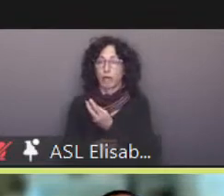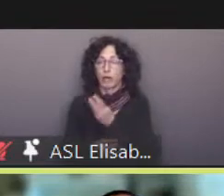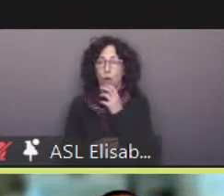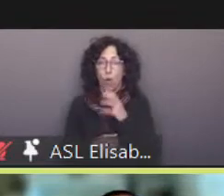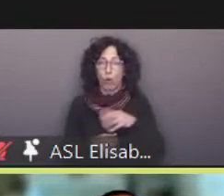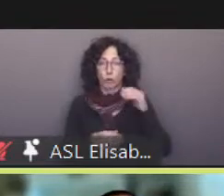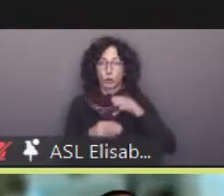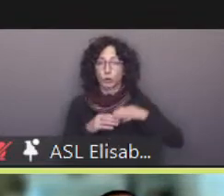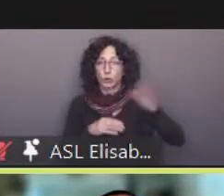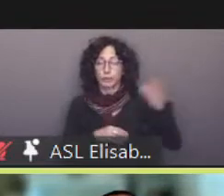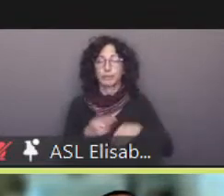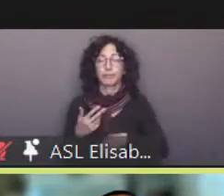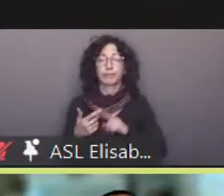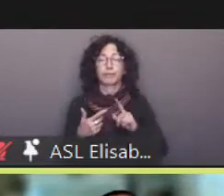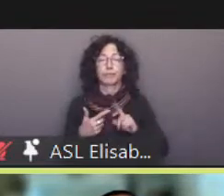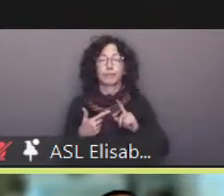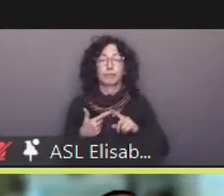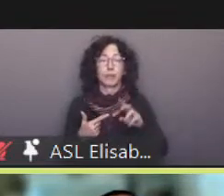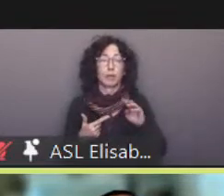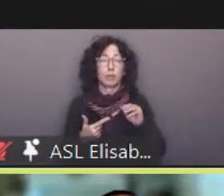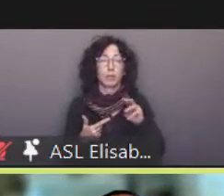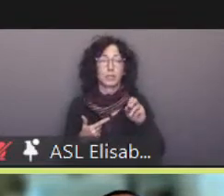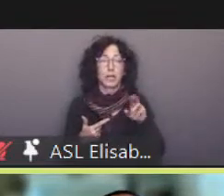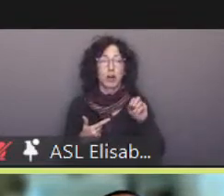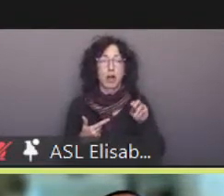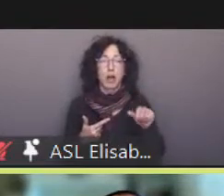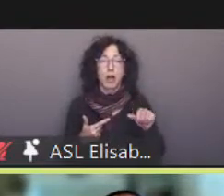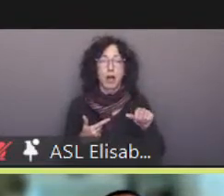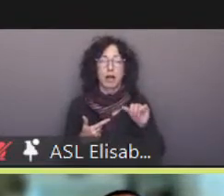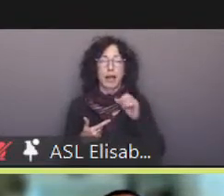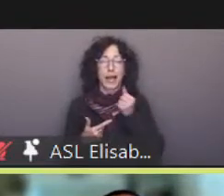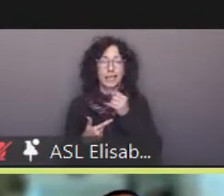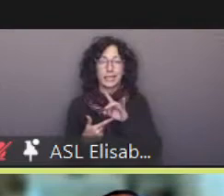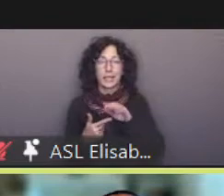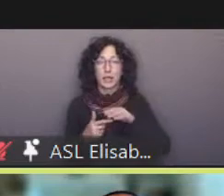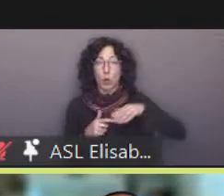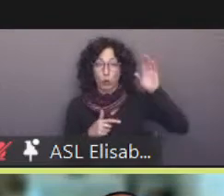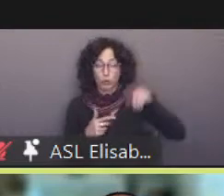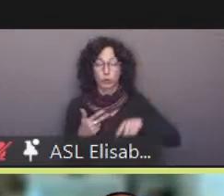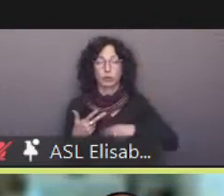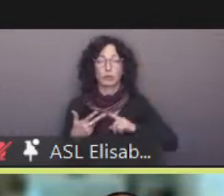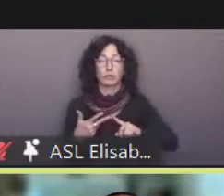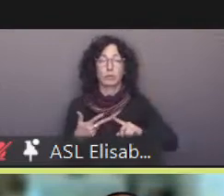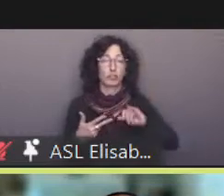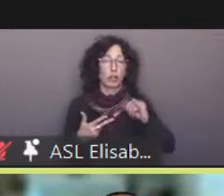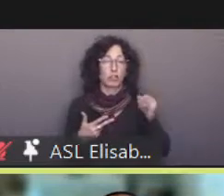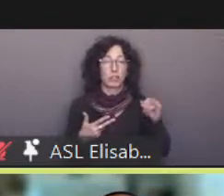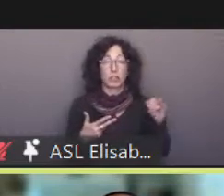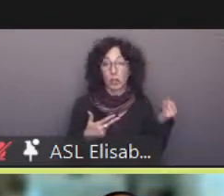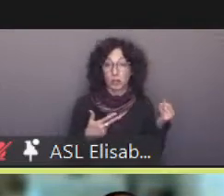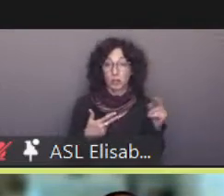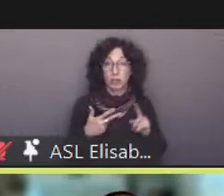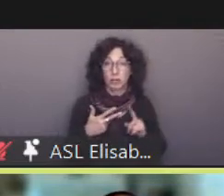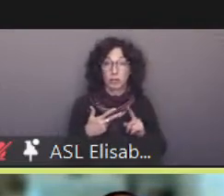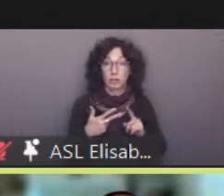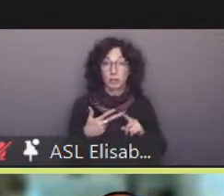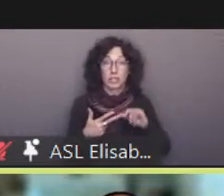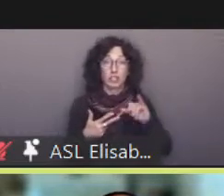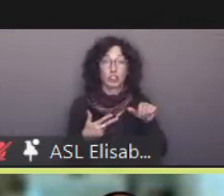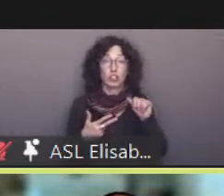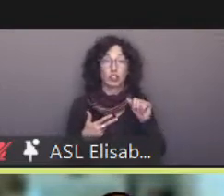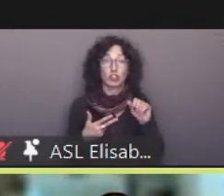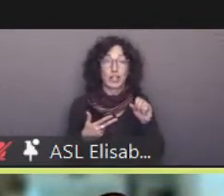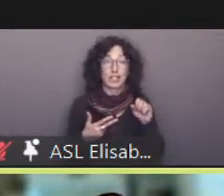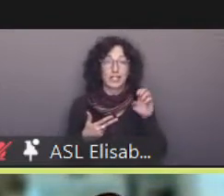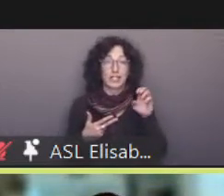Moderna vaccine for people 18 and older, and the Johnson & Johnson, also known as the Janssen vaccine,